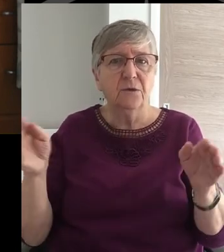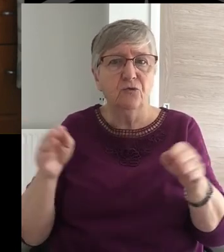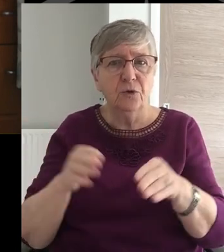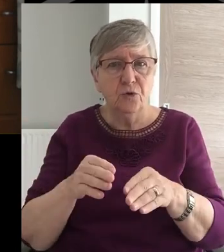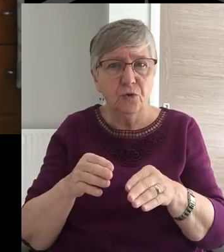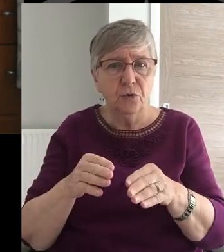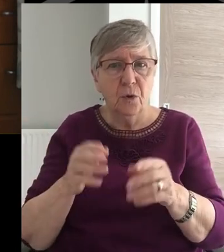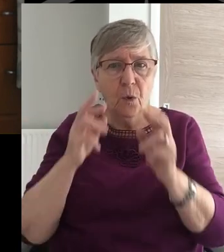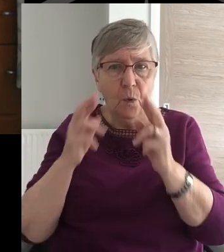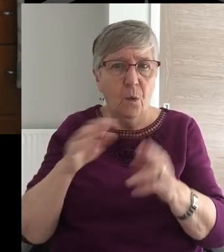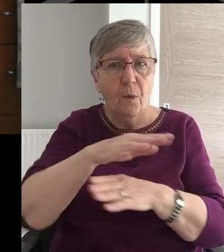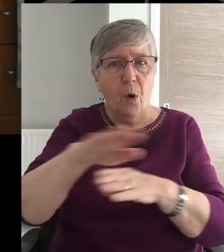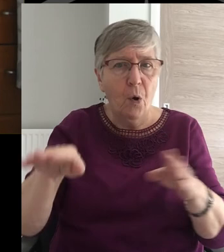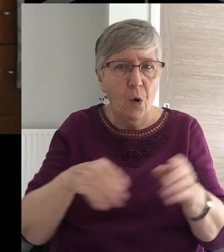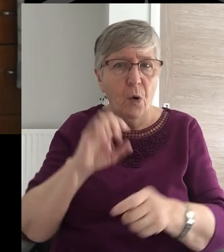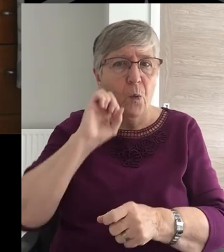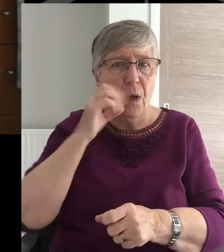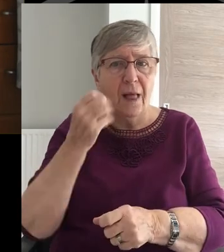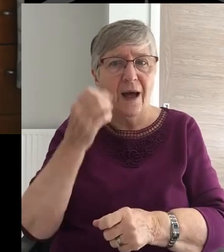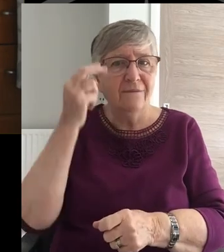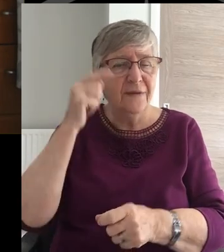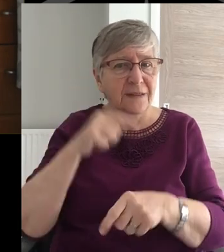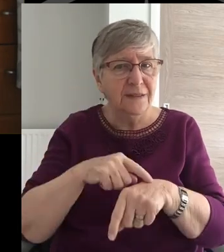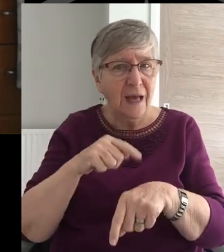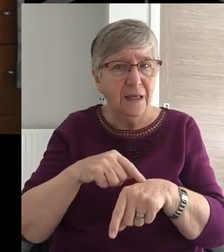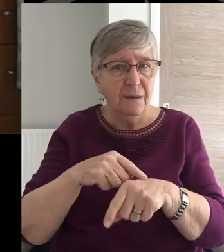recover from the stress that has been brought to their lives.